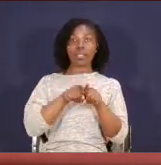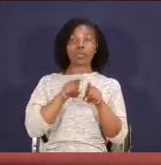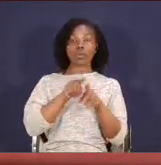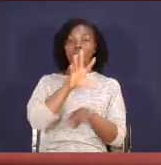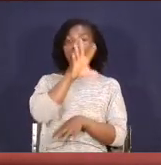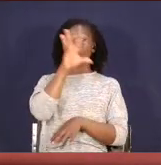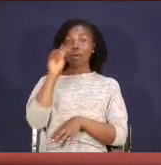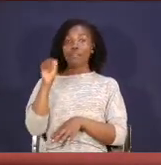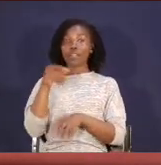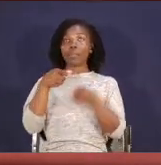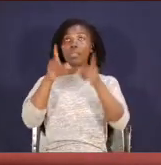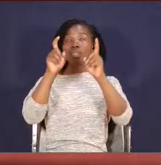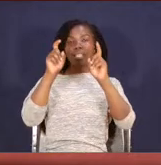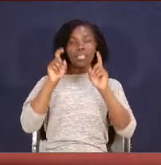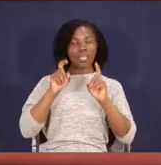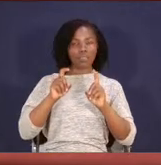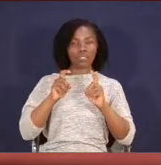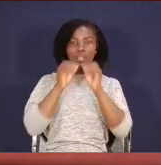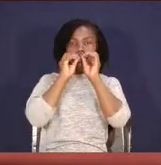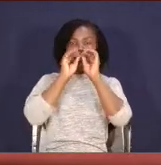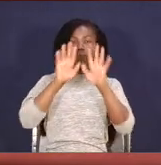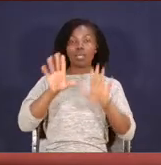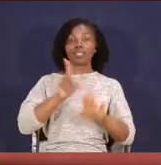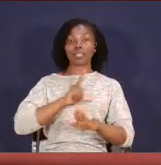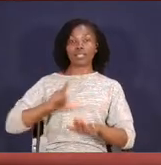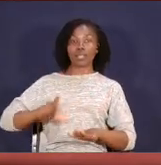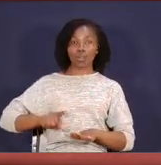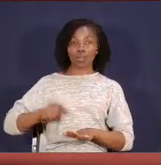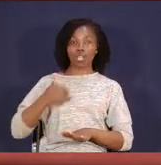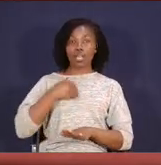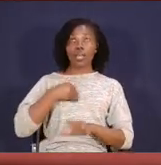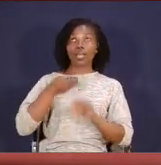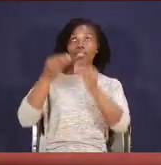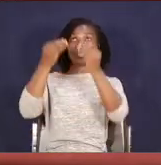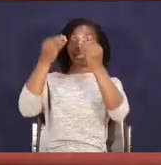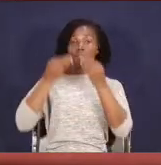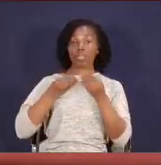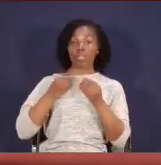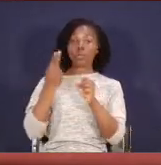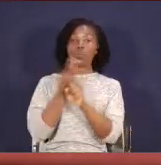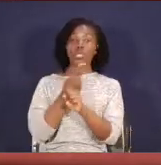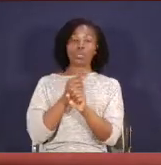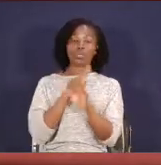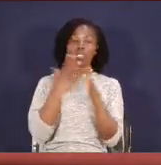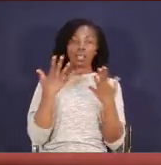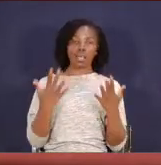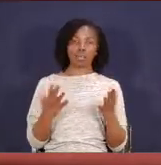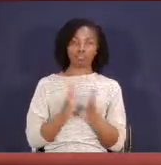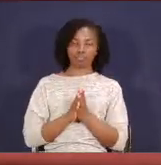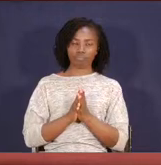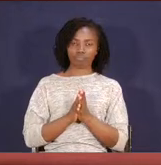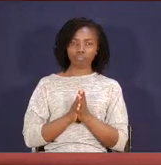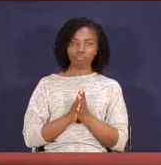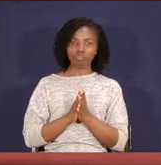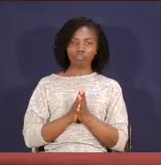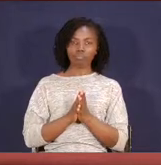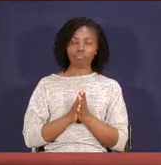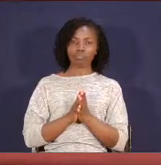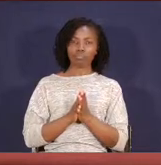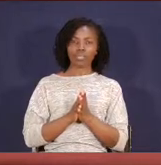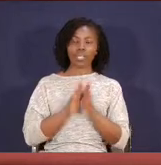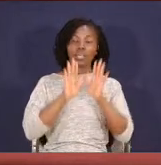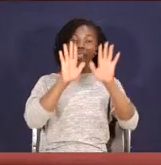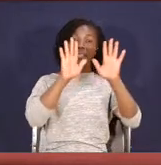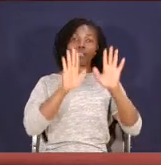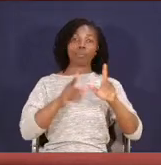work? How do we do it in such a way that it moves us to the next level? The basic gift in the primary gift is